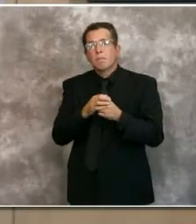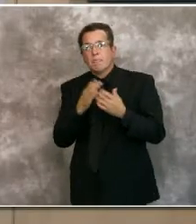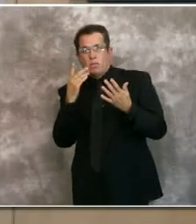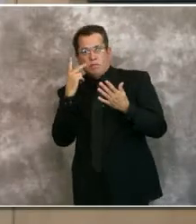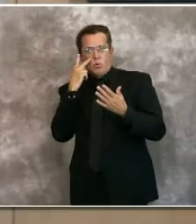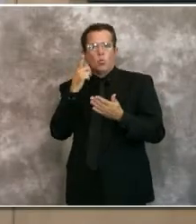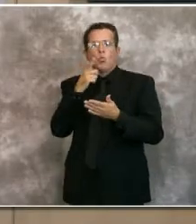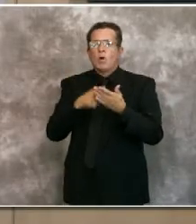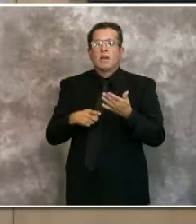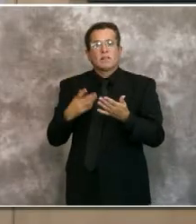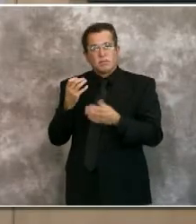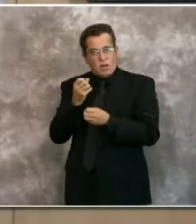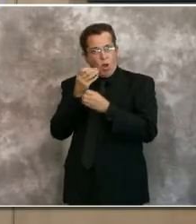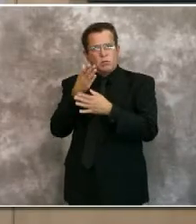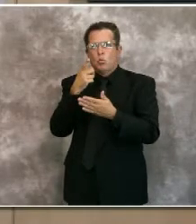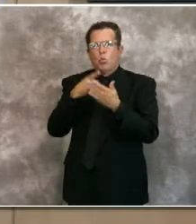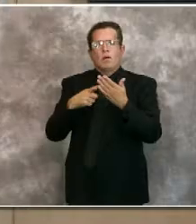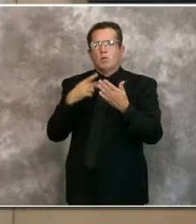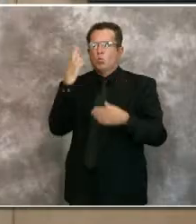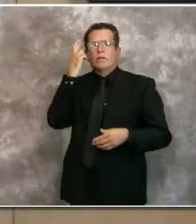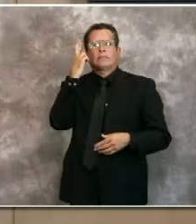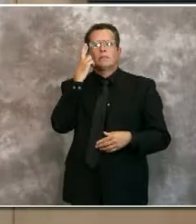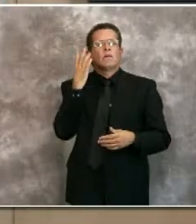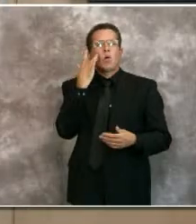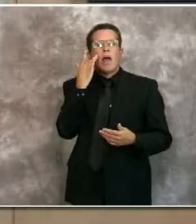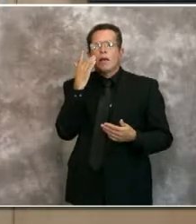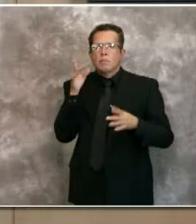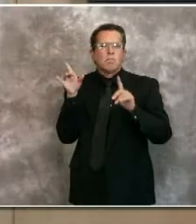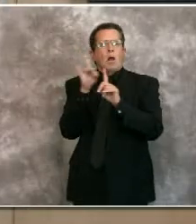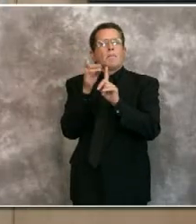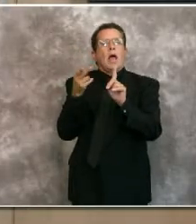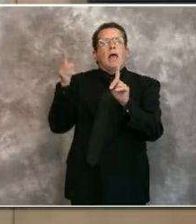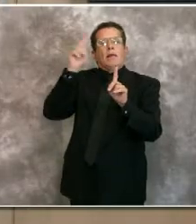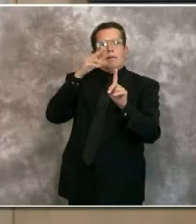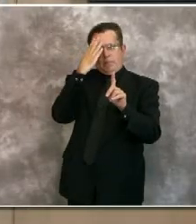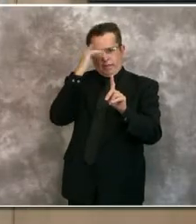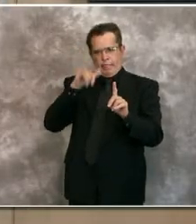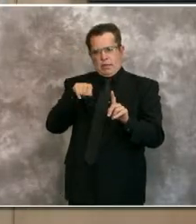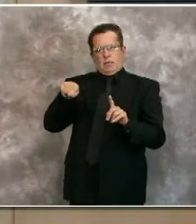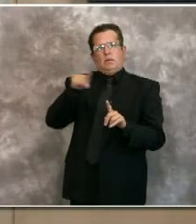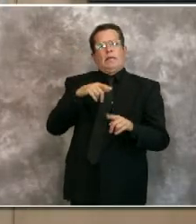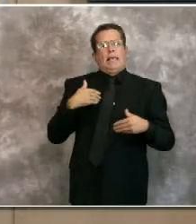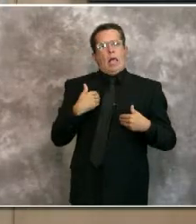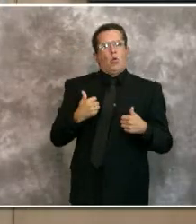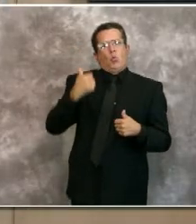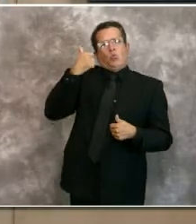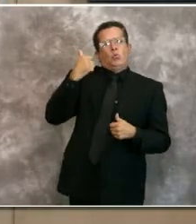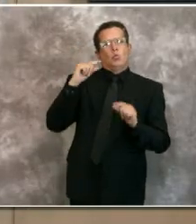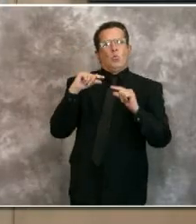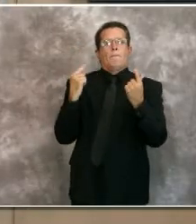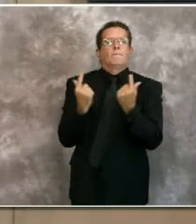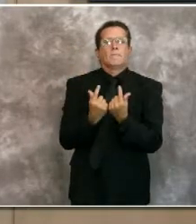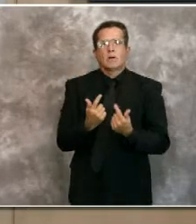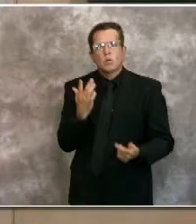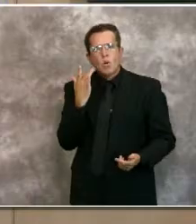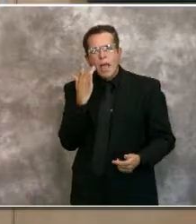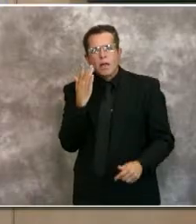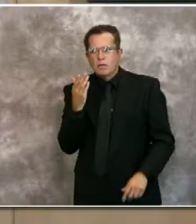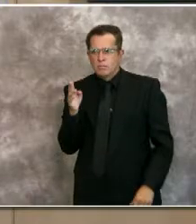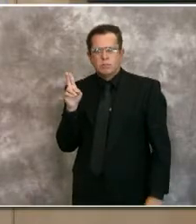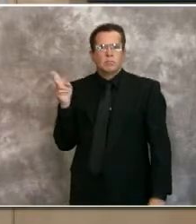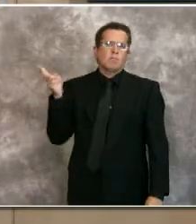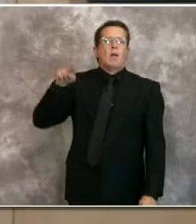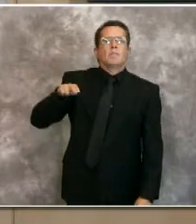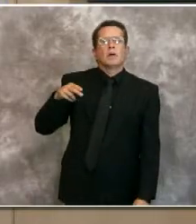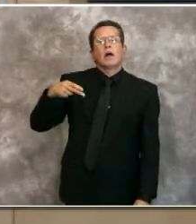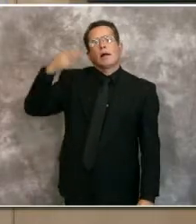what is responsible for the rise in numbers among this younger demographic? Well, I think that the